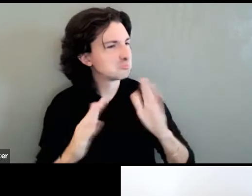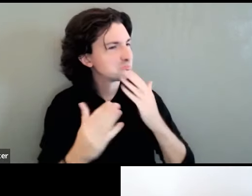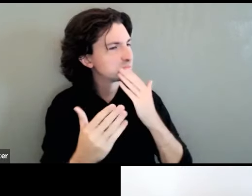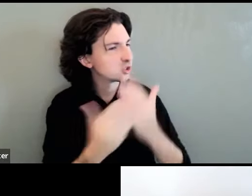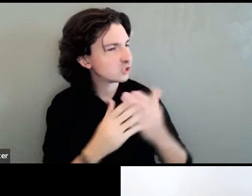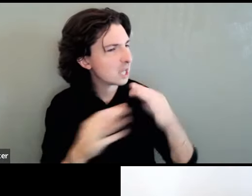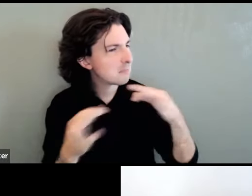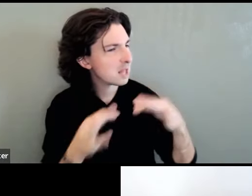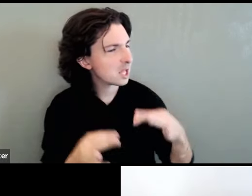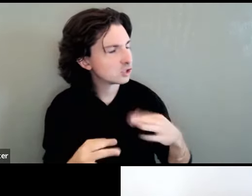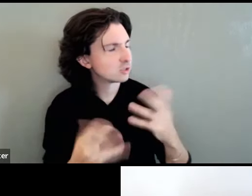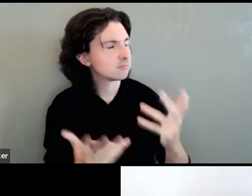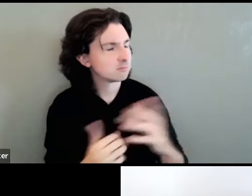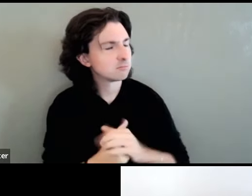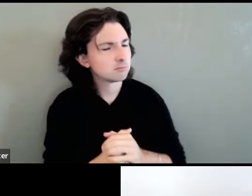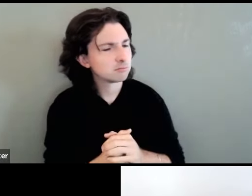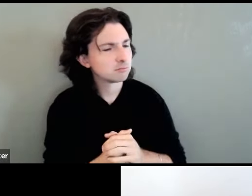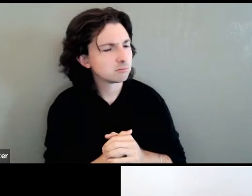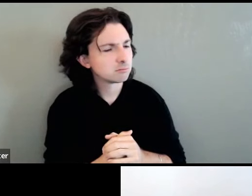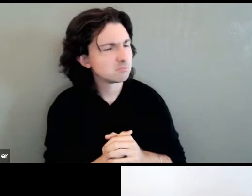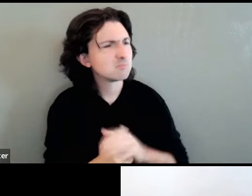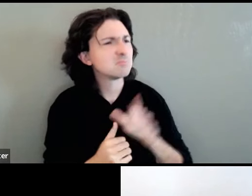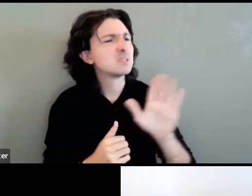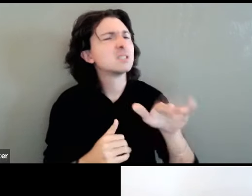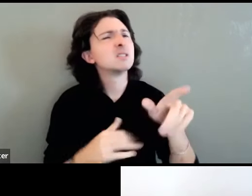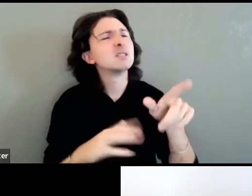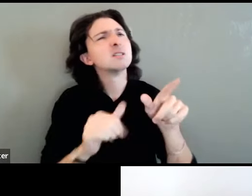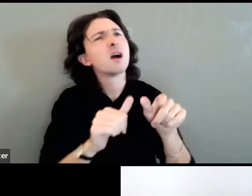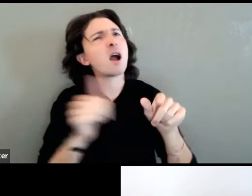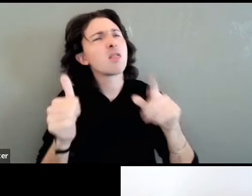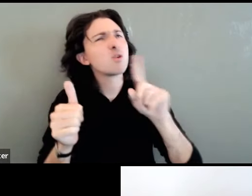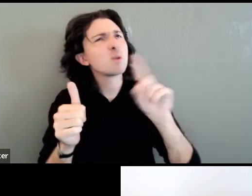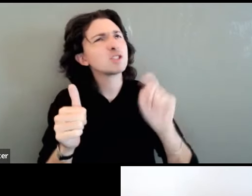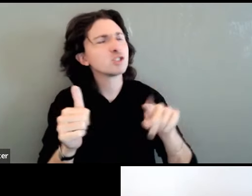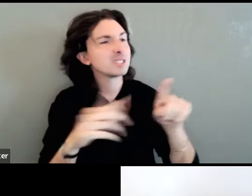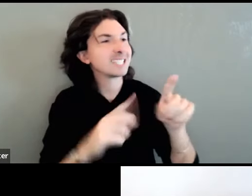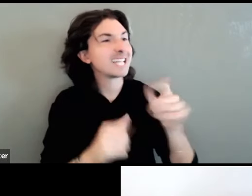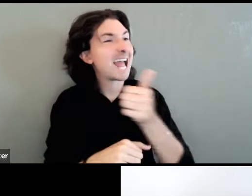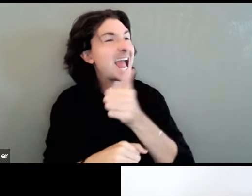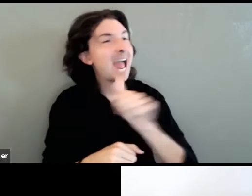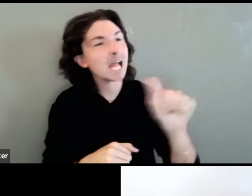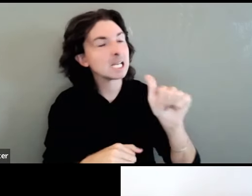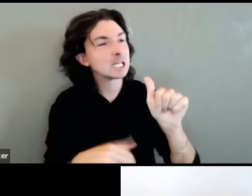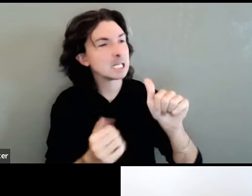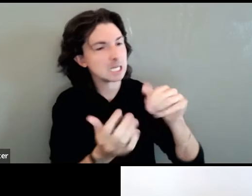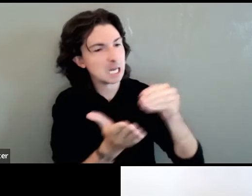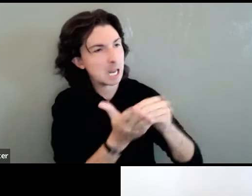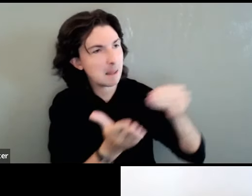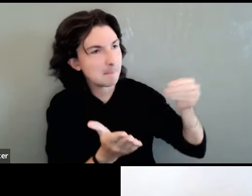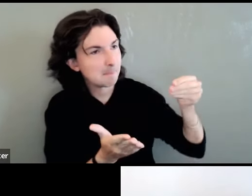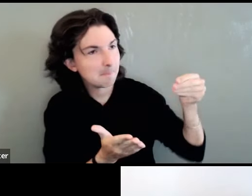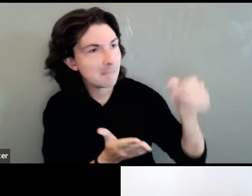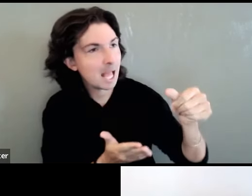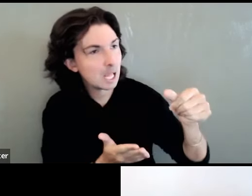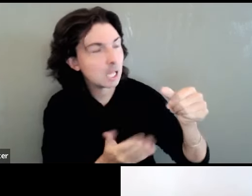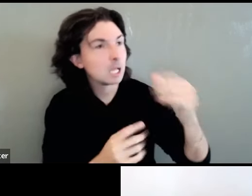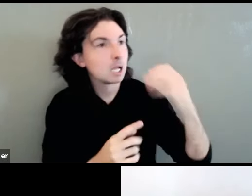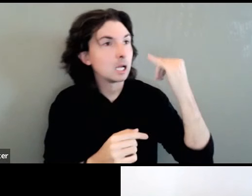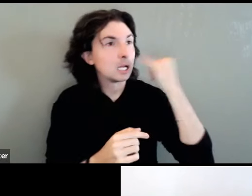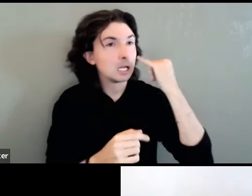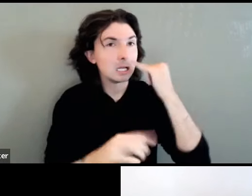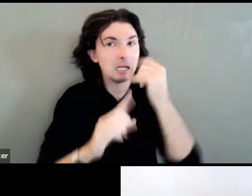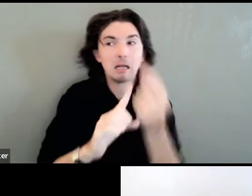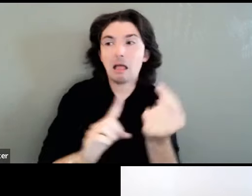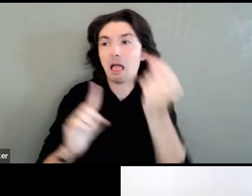ask is there any retroactive compensation for actors who have worked for productions that violated meals and